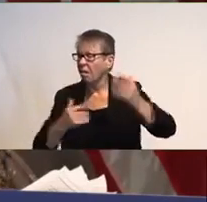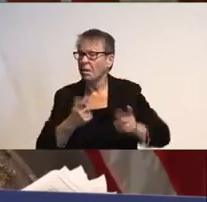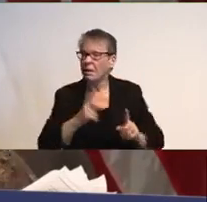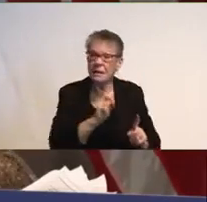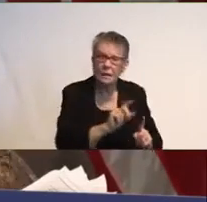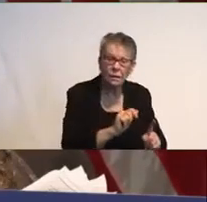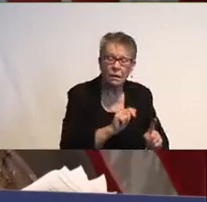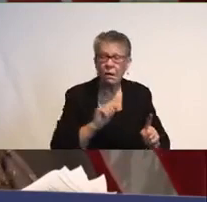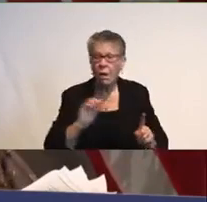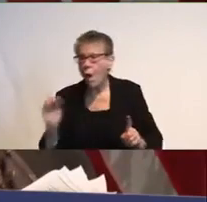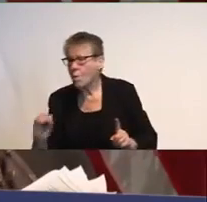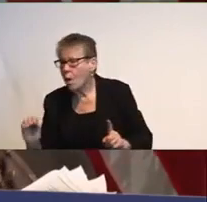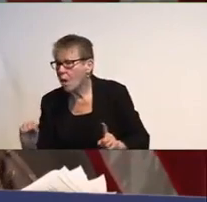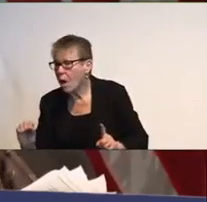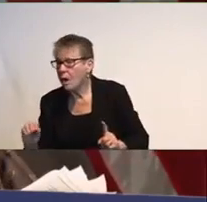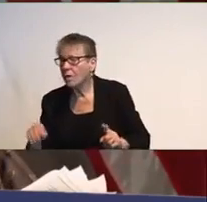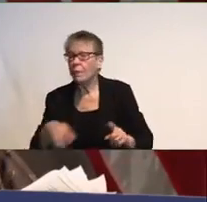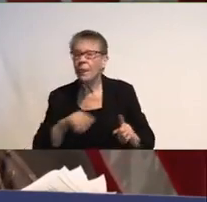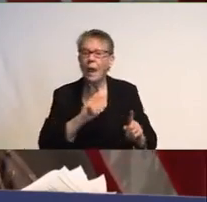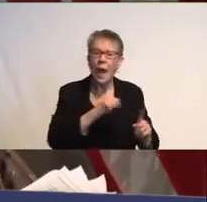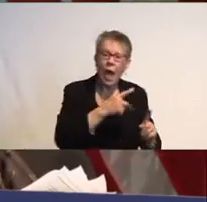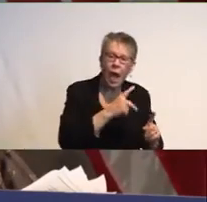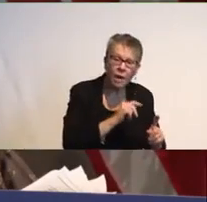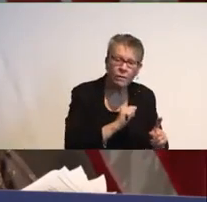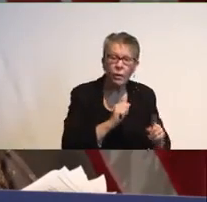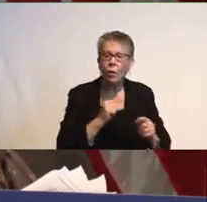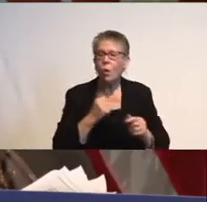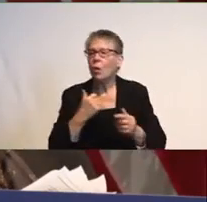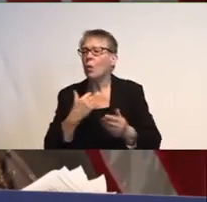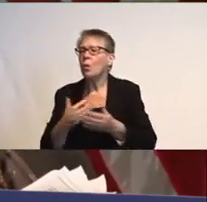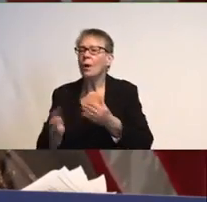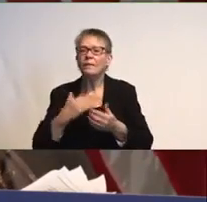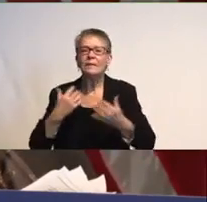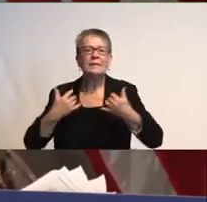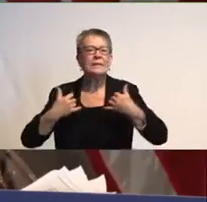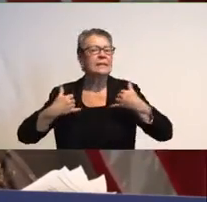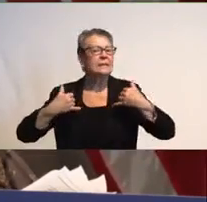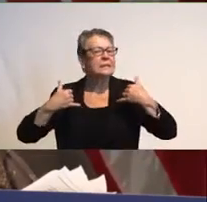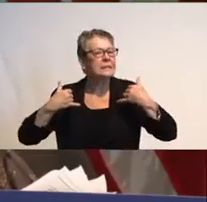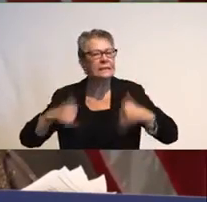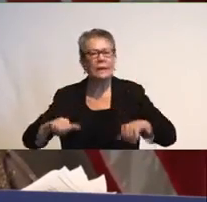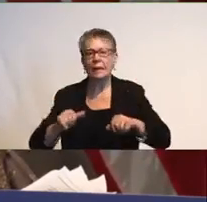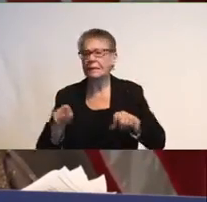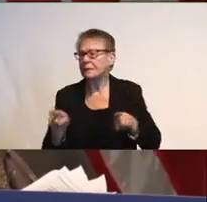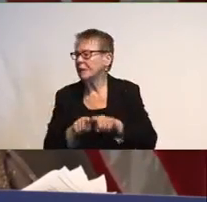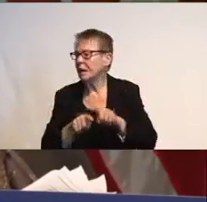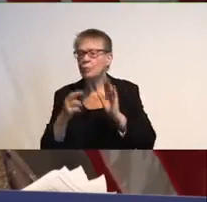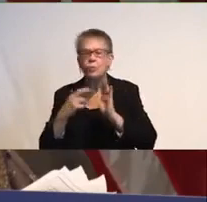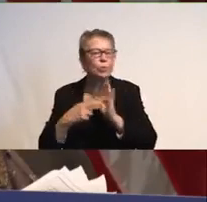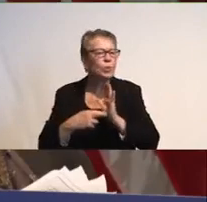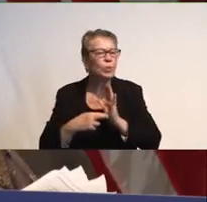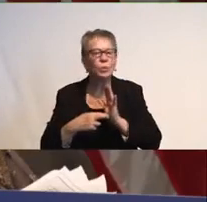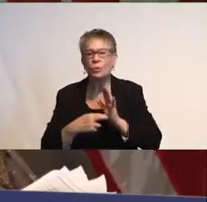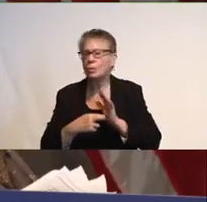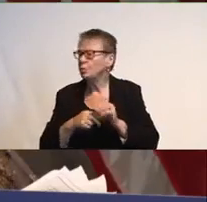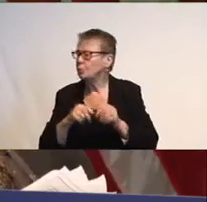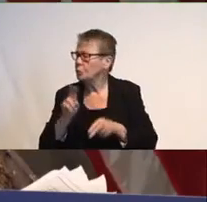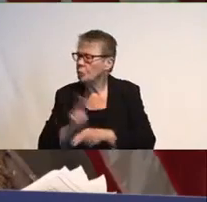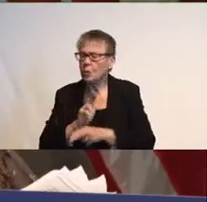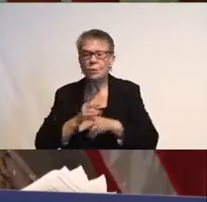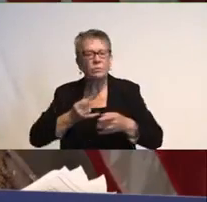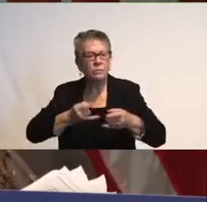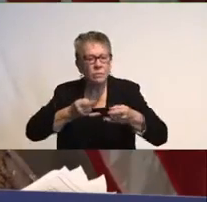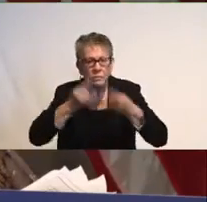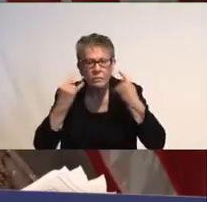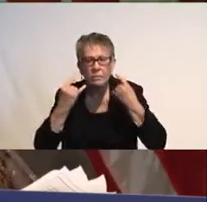Alpha, Beta, whatever variant, the precautions are still going to be the same, and the public health management are still going to be the same. Regarding, how